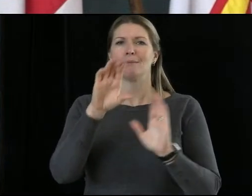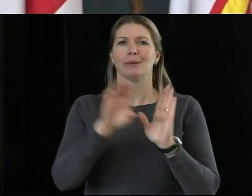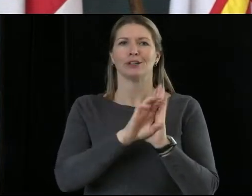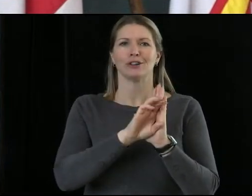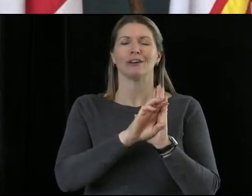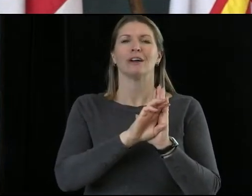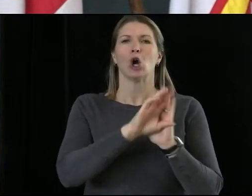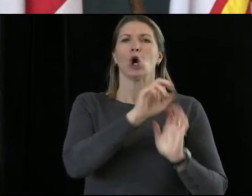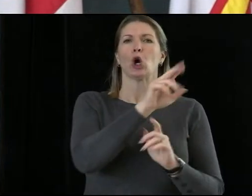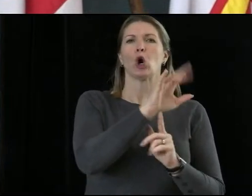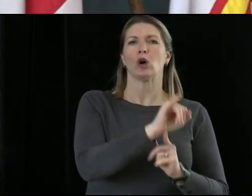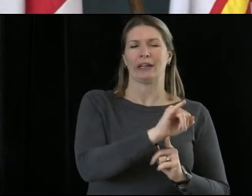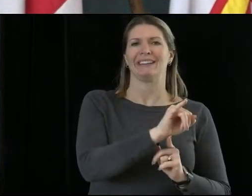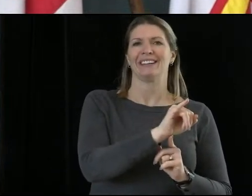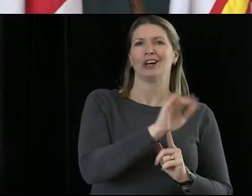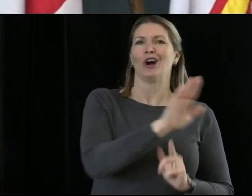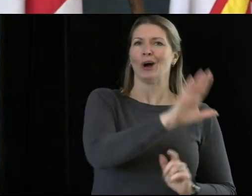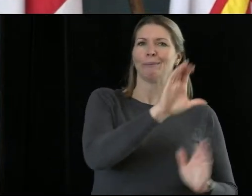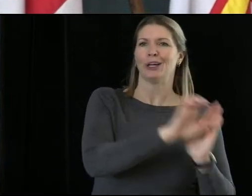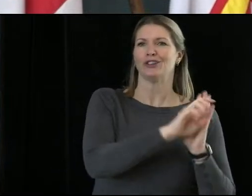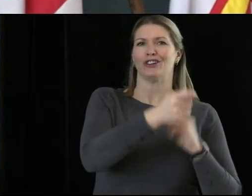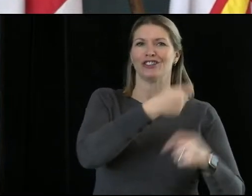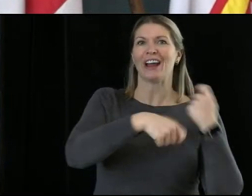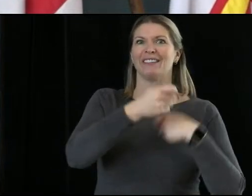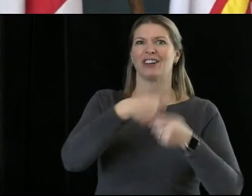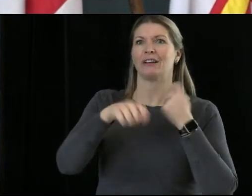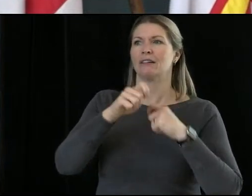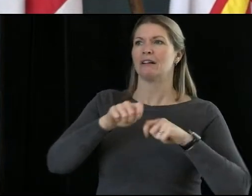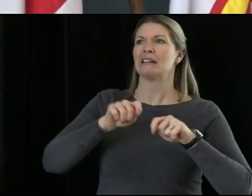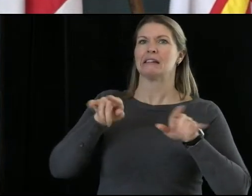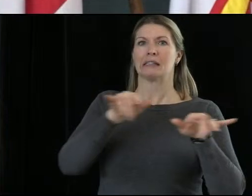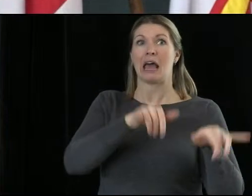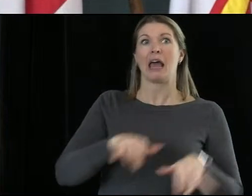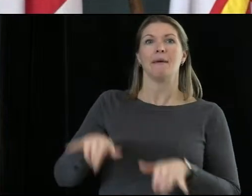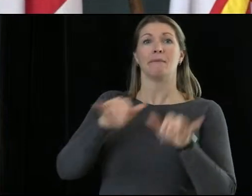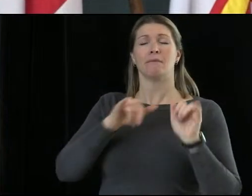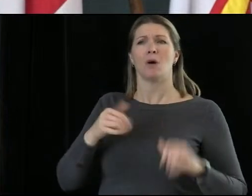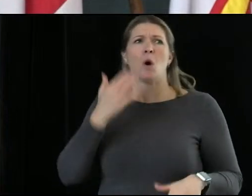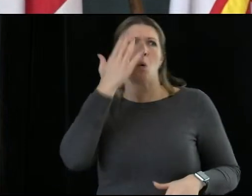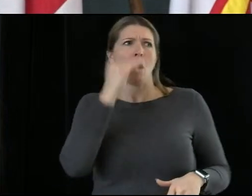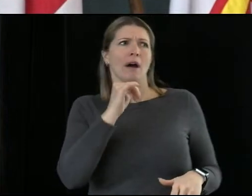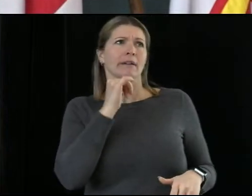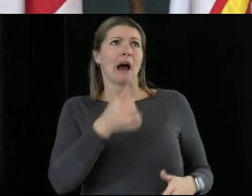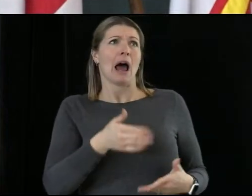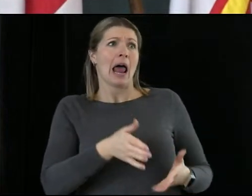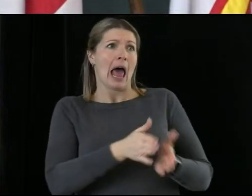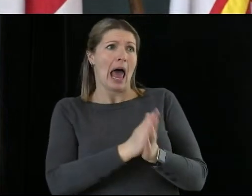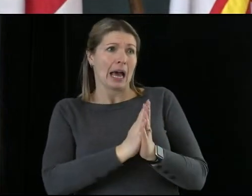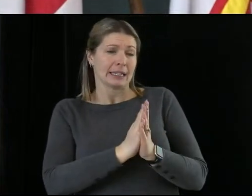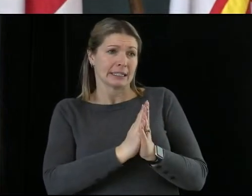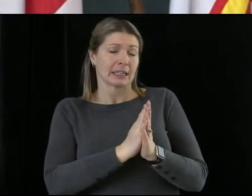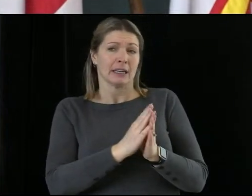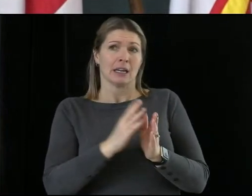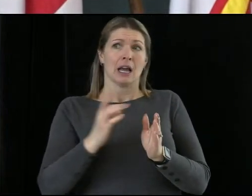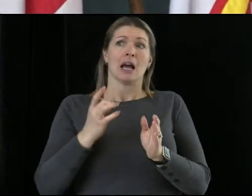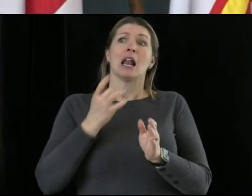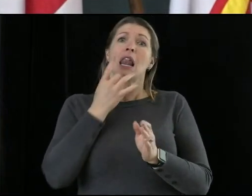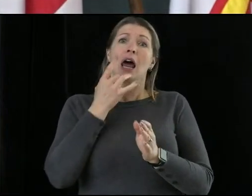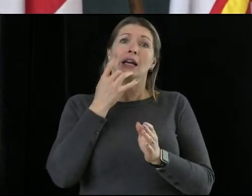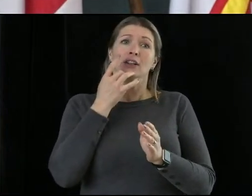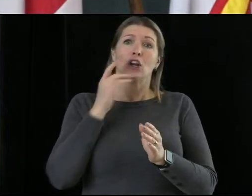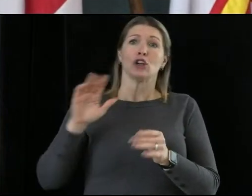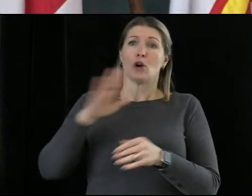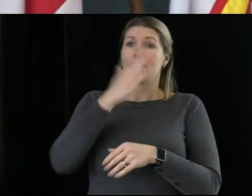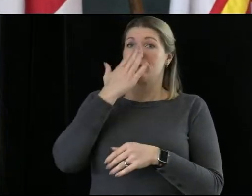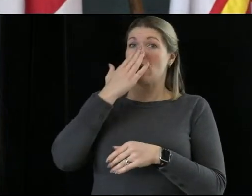amazing. We had someone in our group suggest, why don't we ask people to leave their porch lights on for Courtney? And